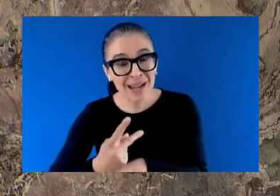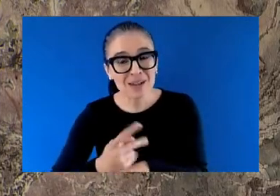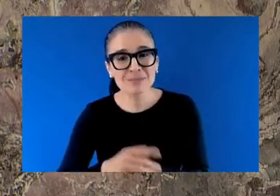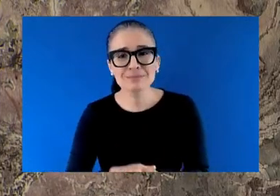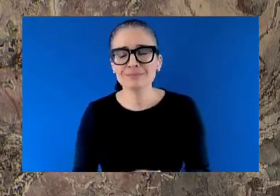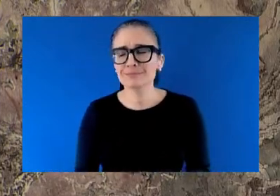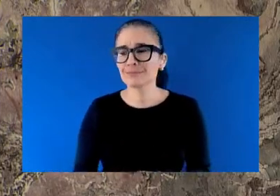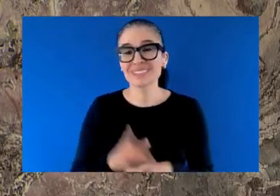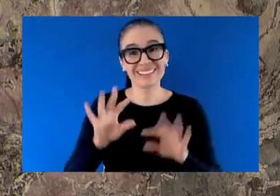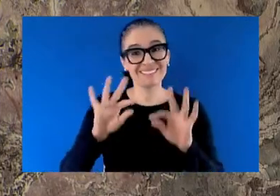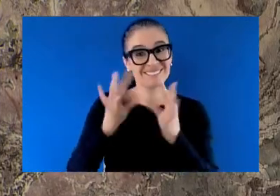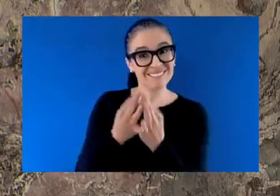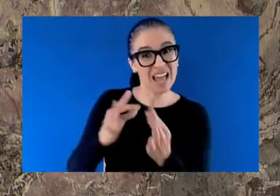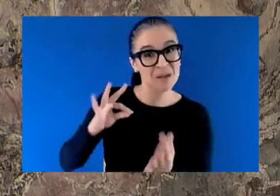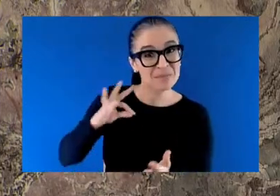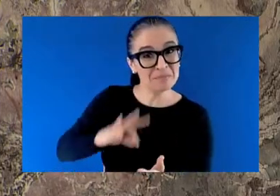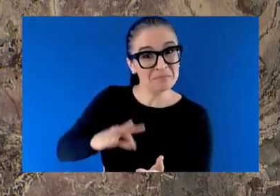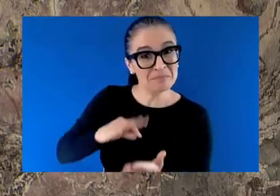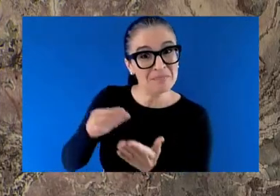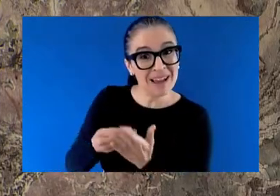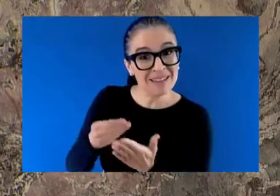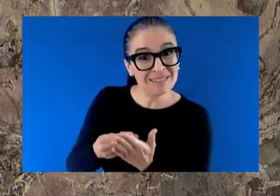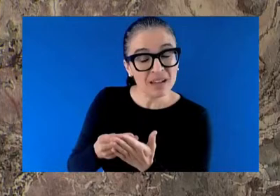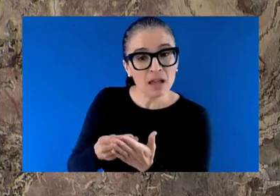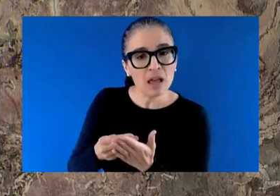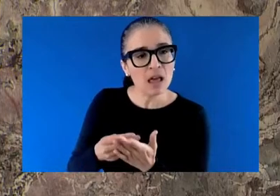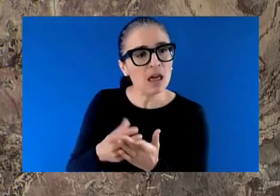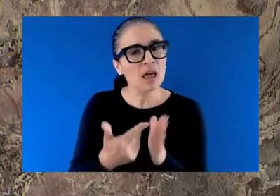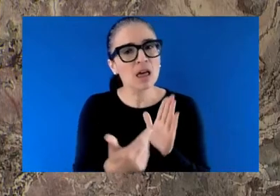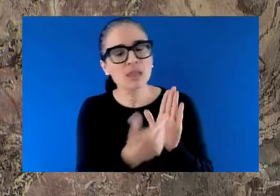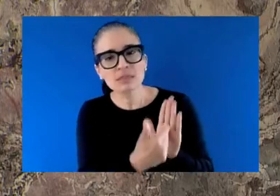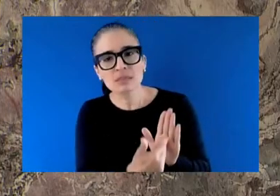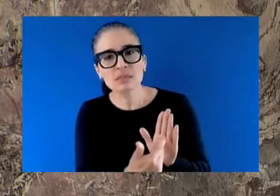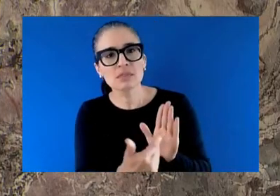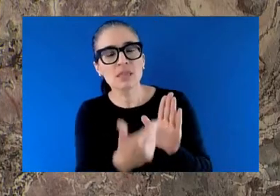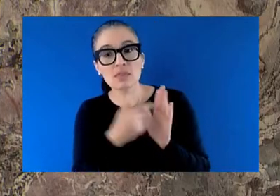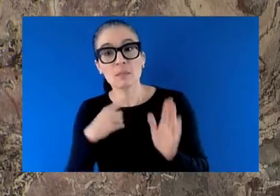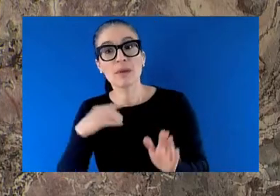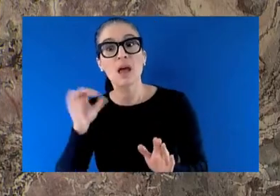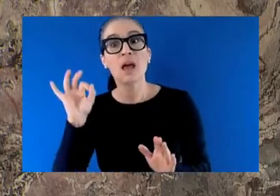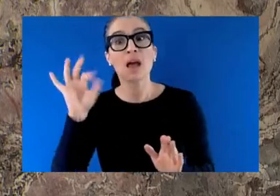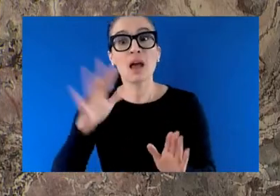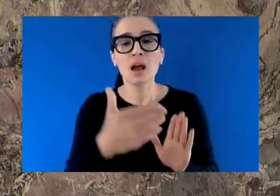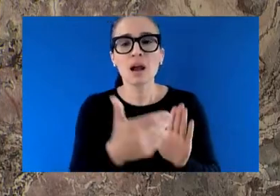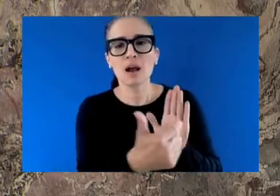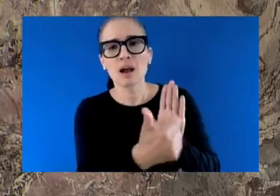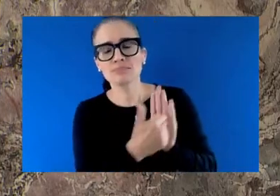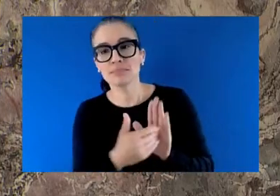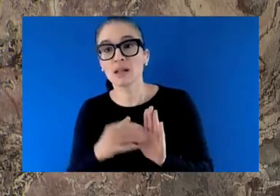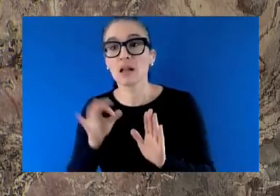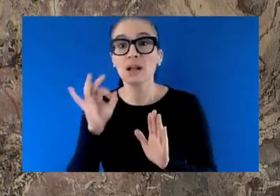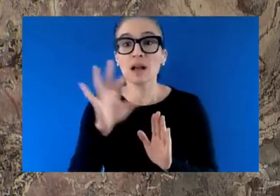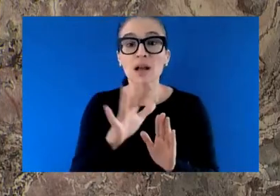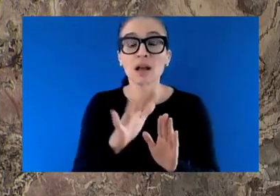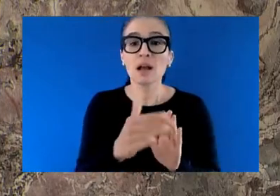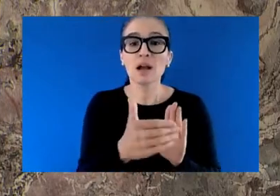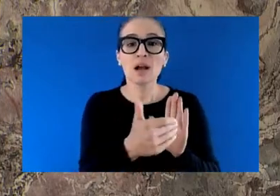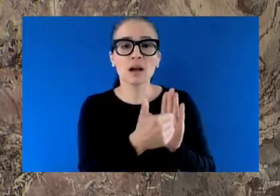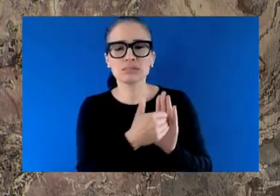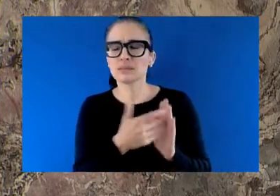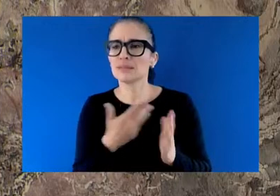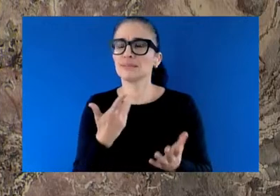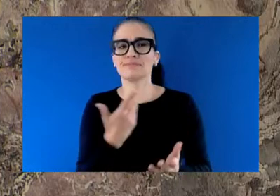an opportunity to make life more affordable for British Columbians, they said no. But they